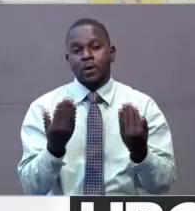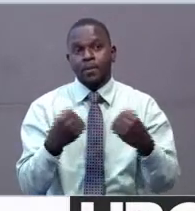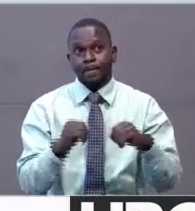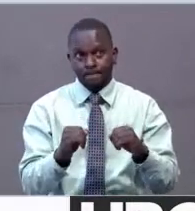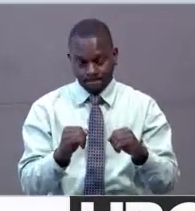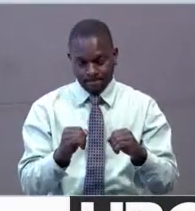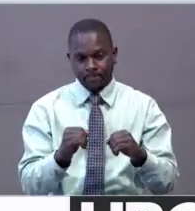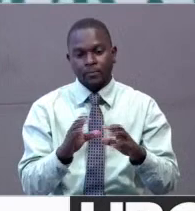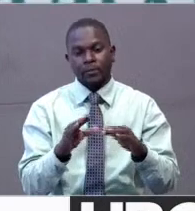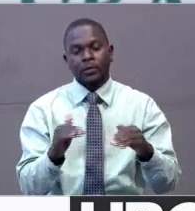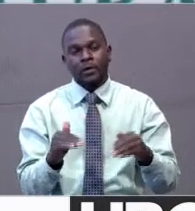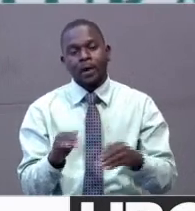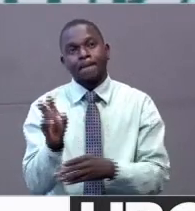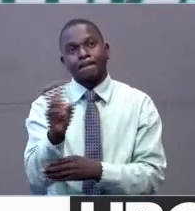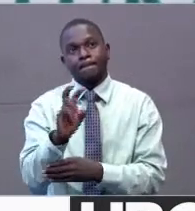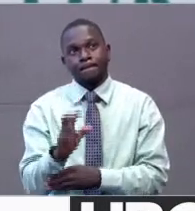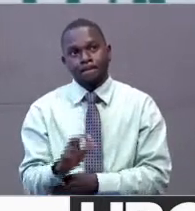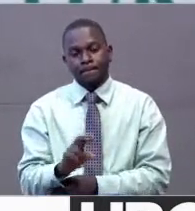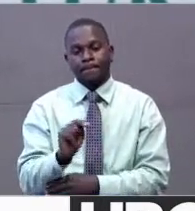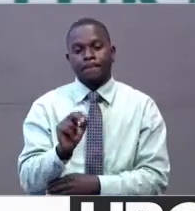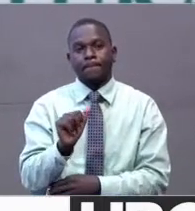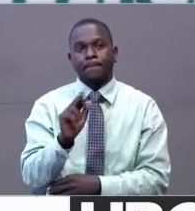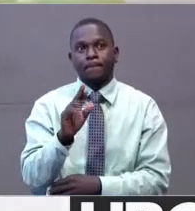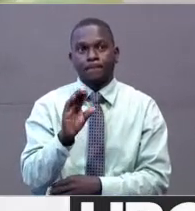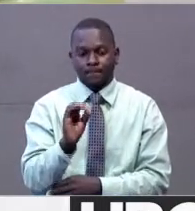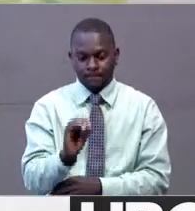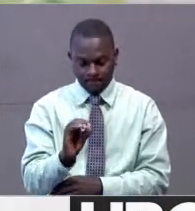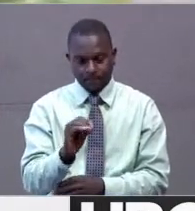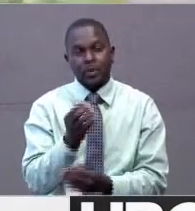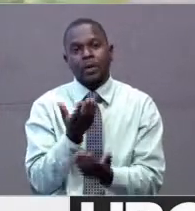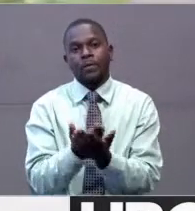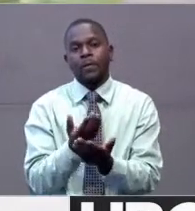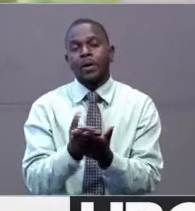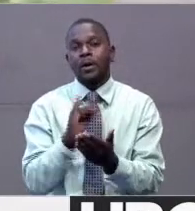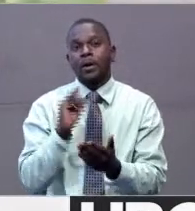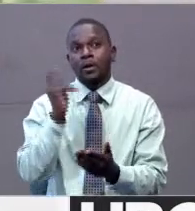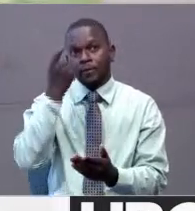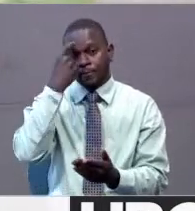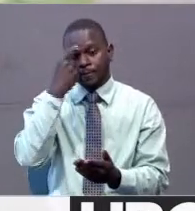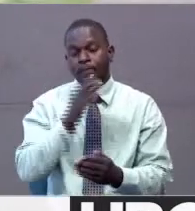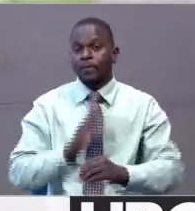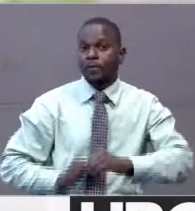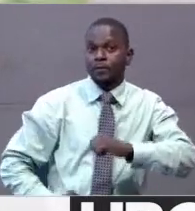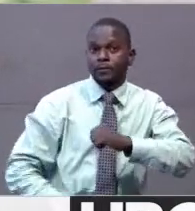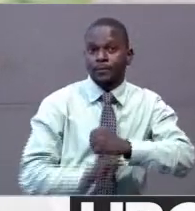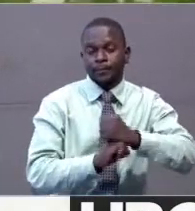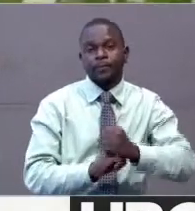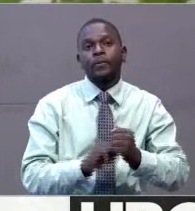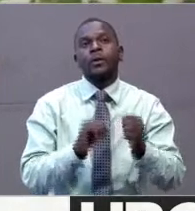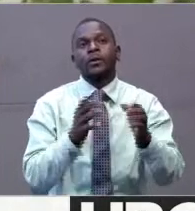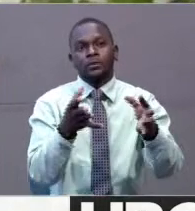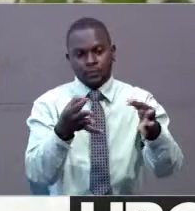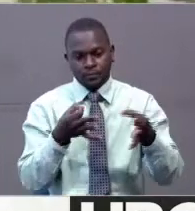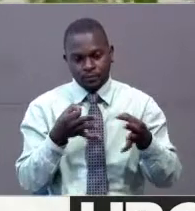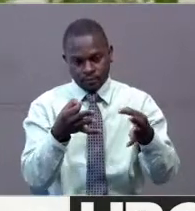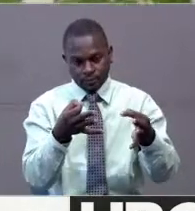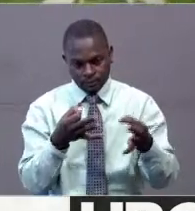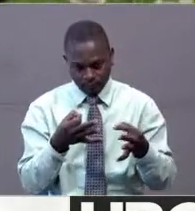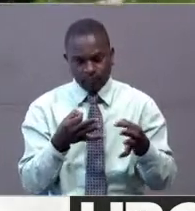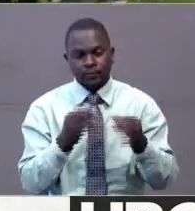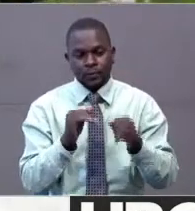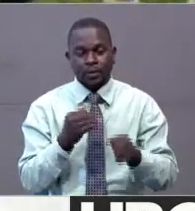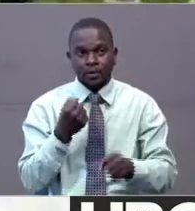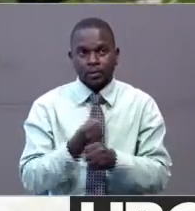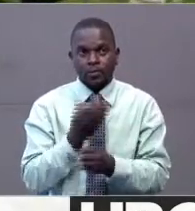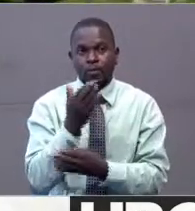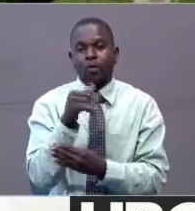plant more trees. The management of National Research Organization also requested governments to support them financially, such that they can carry out